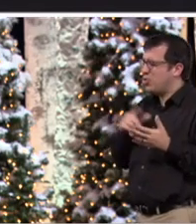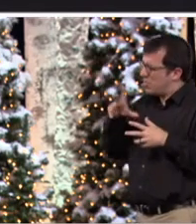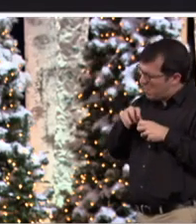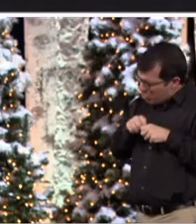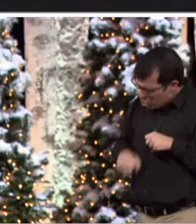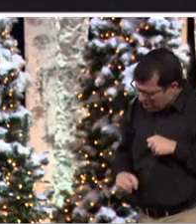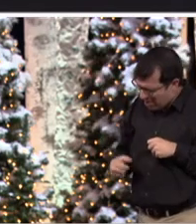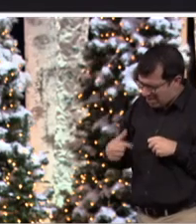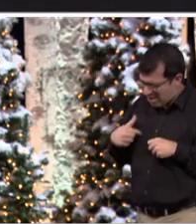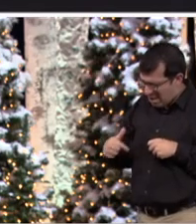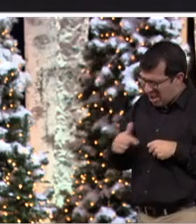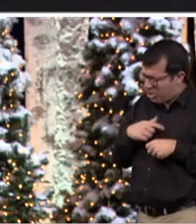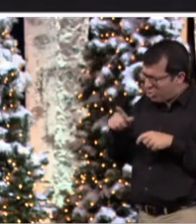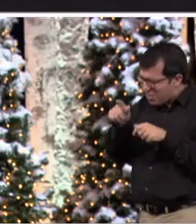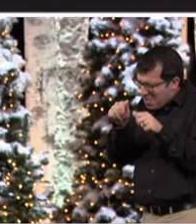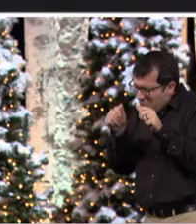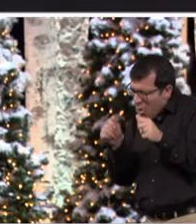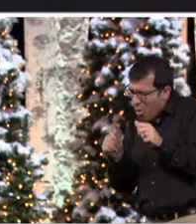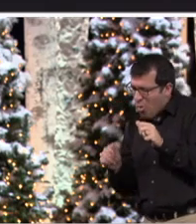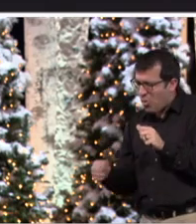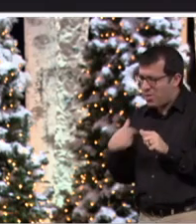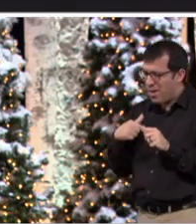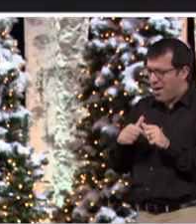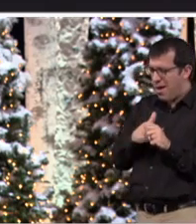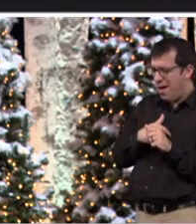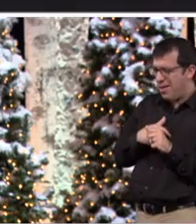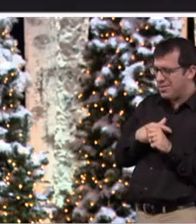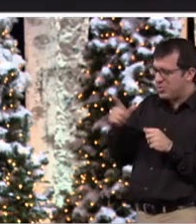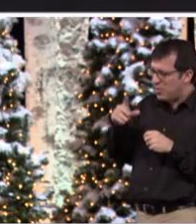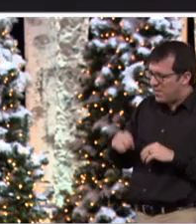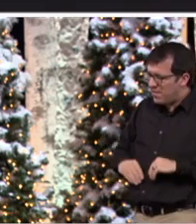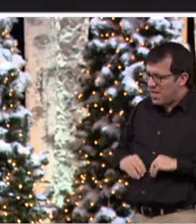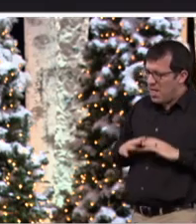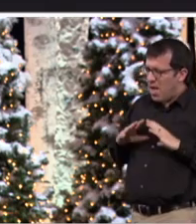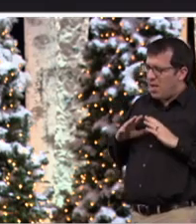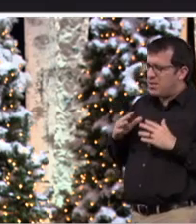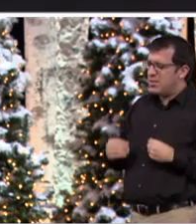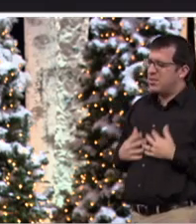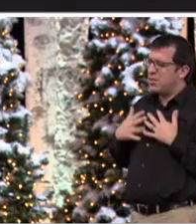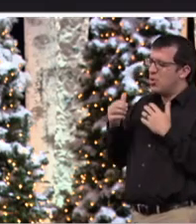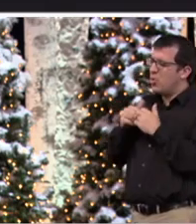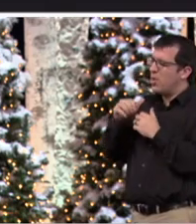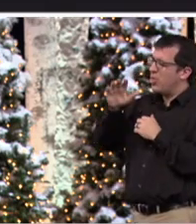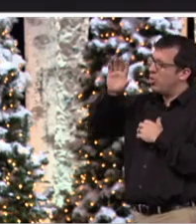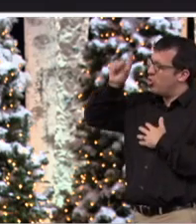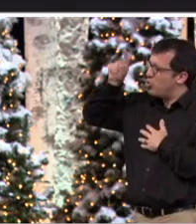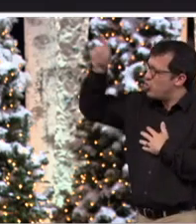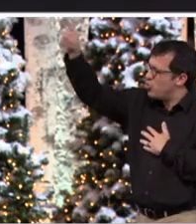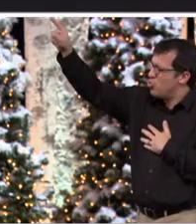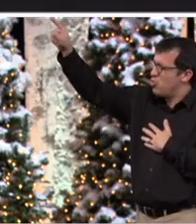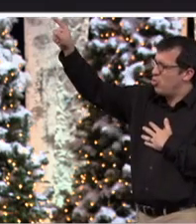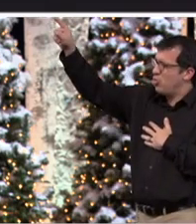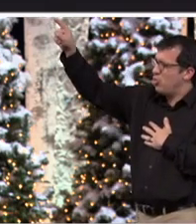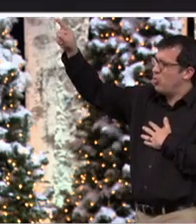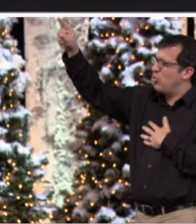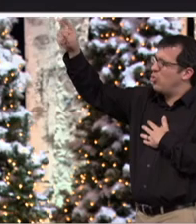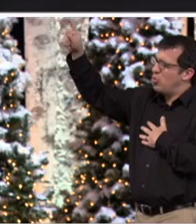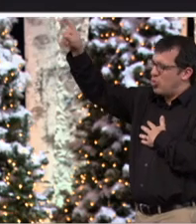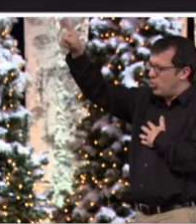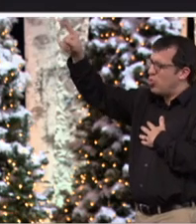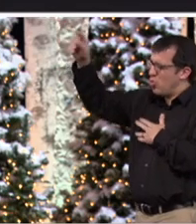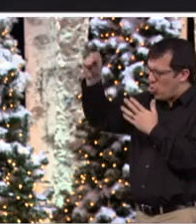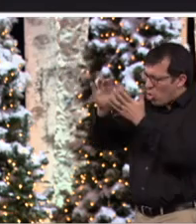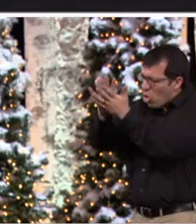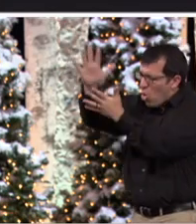us, mold us and make us, fill us with yourself. Bring glory to